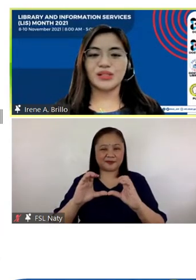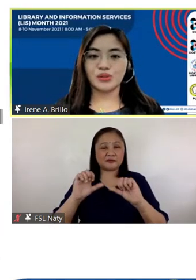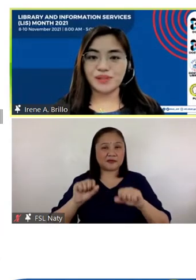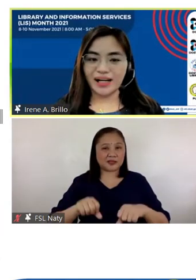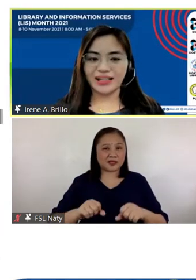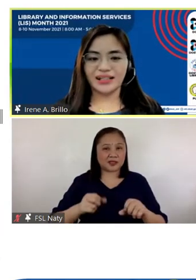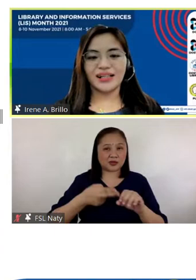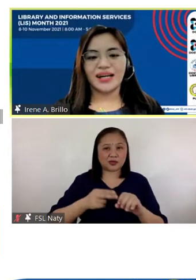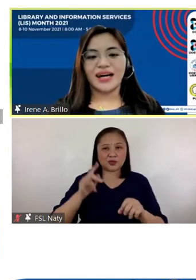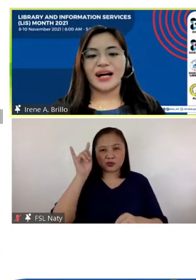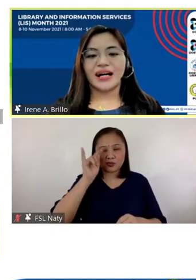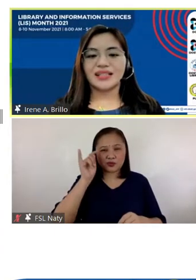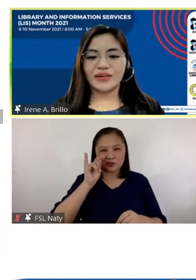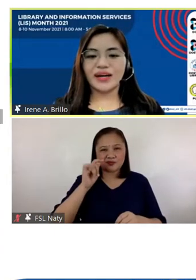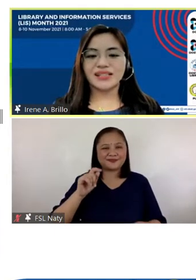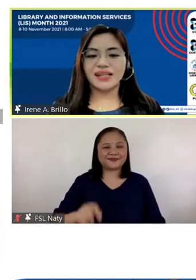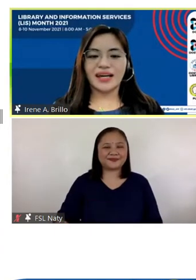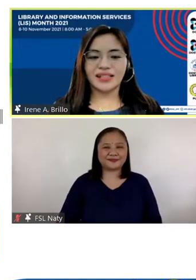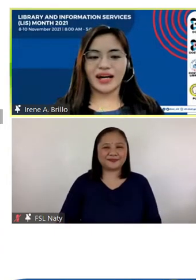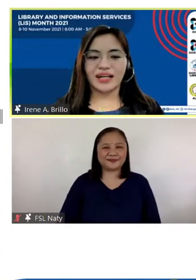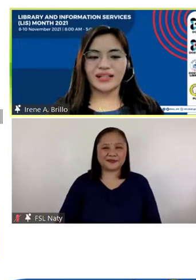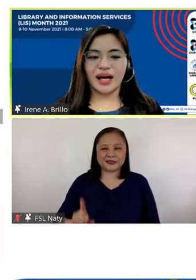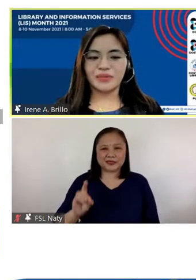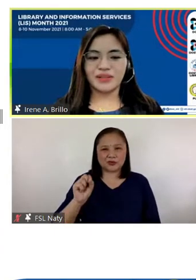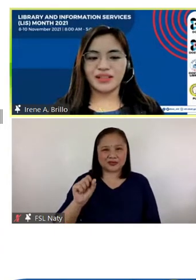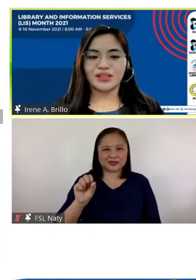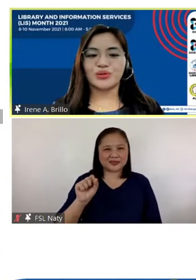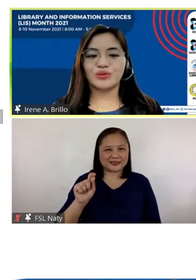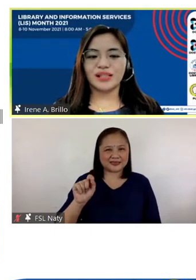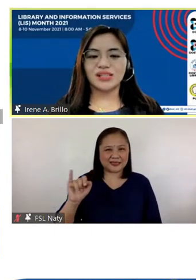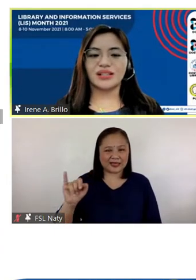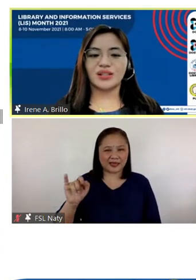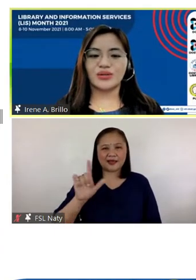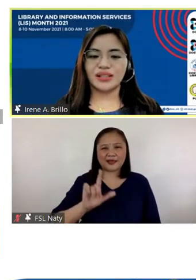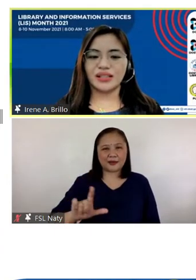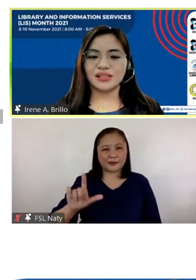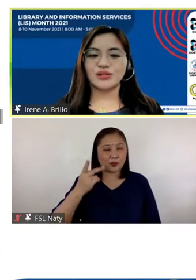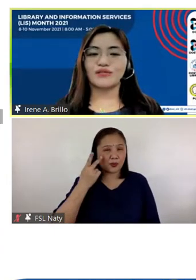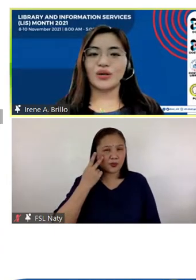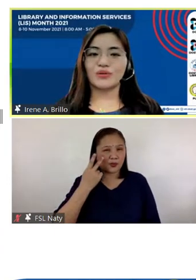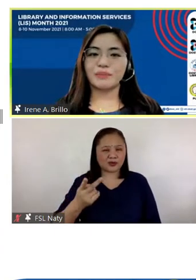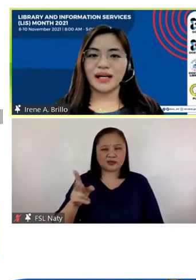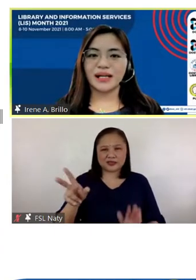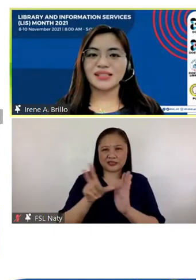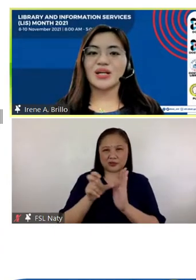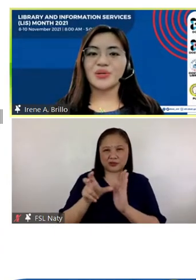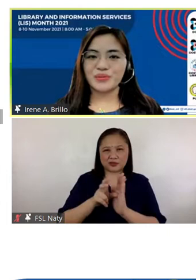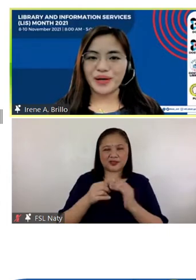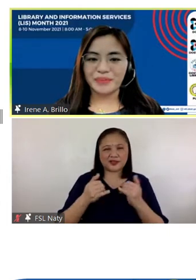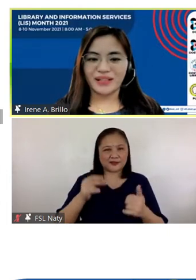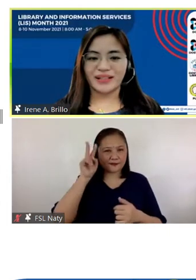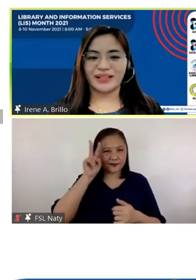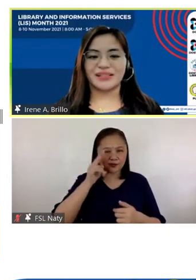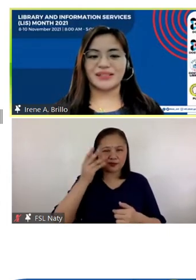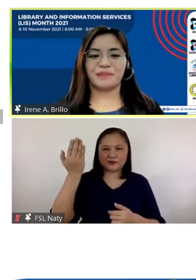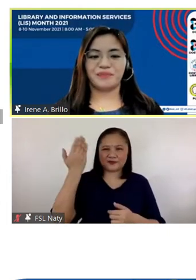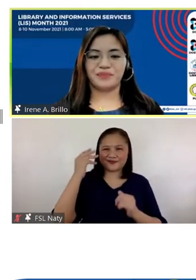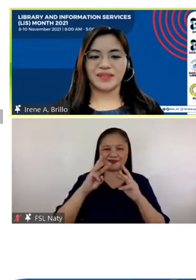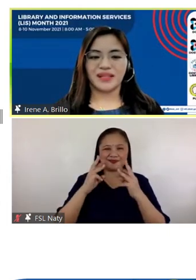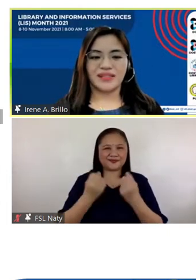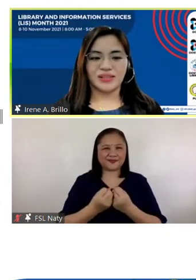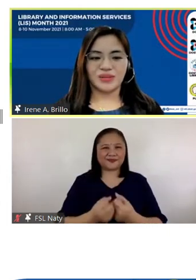to our YouTube channel at DOST-STII Library to watch the recordings of our past